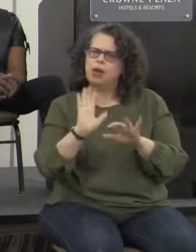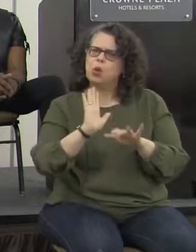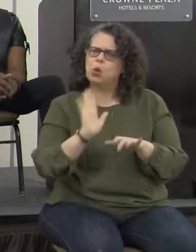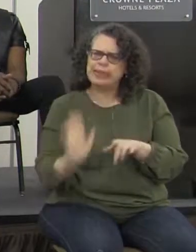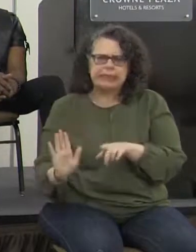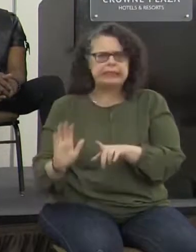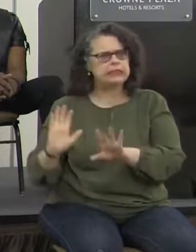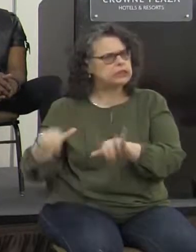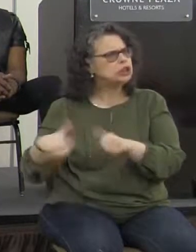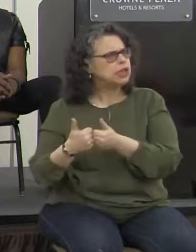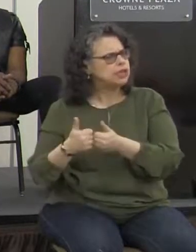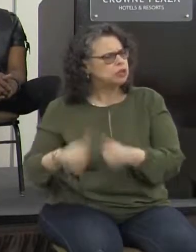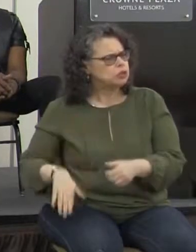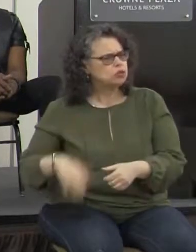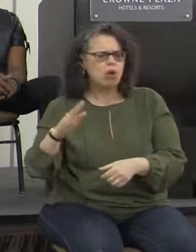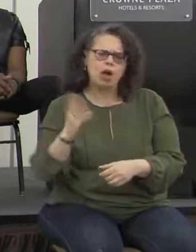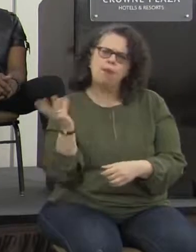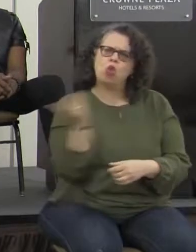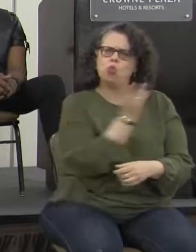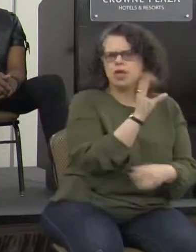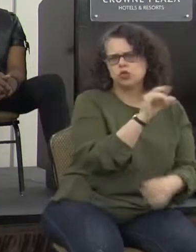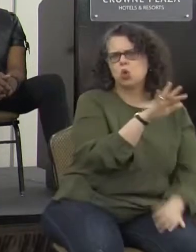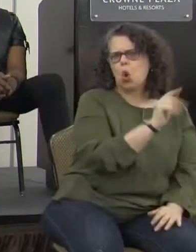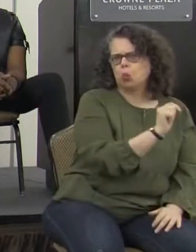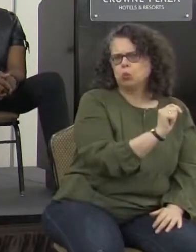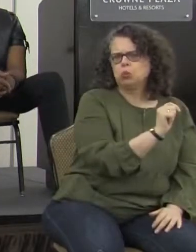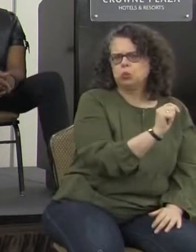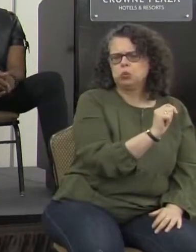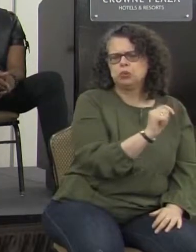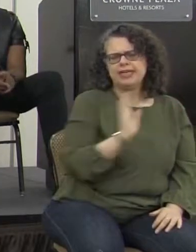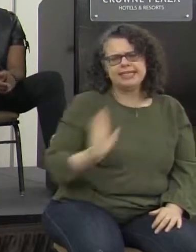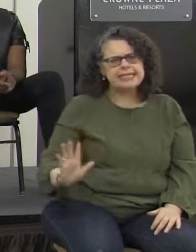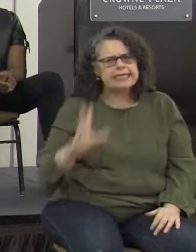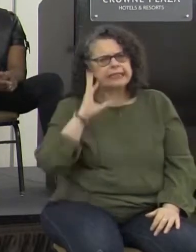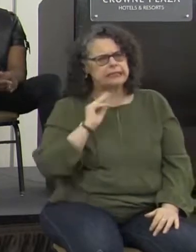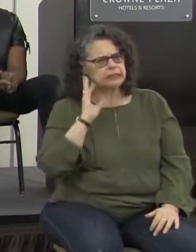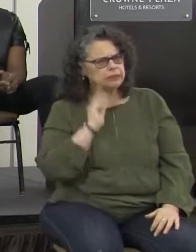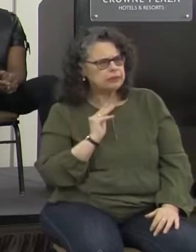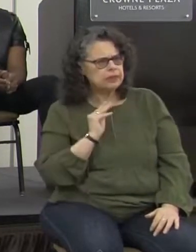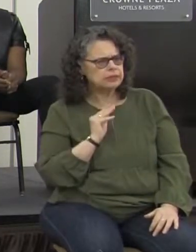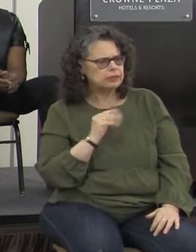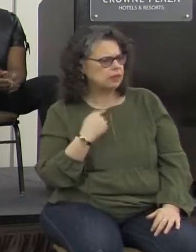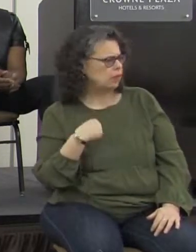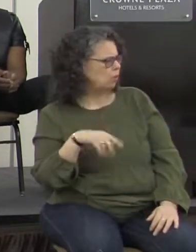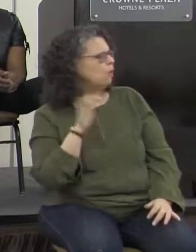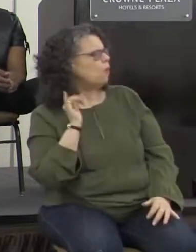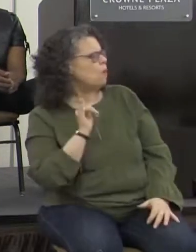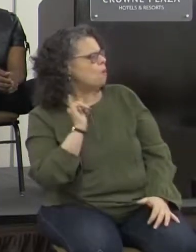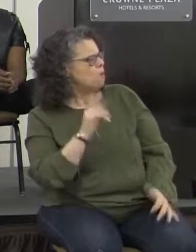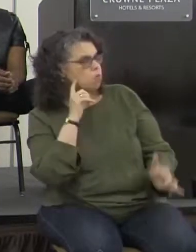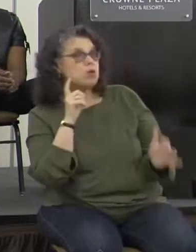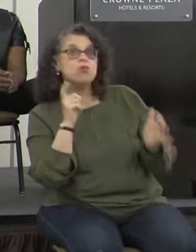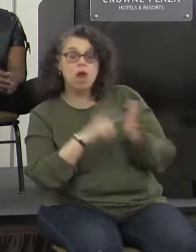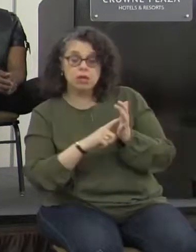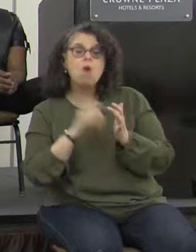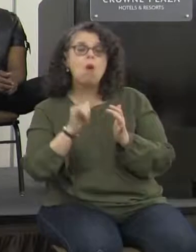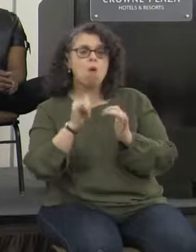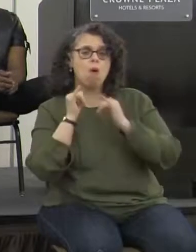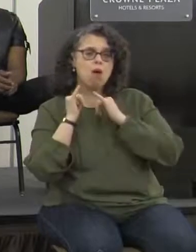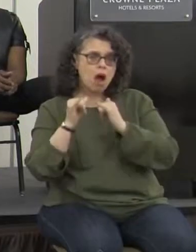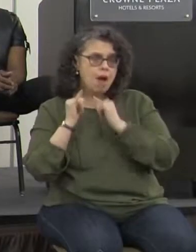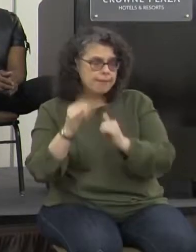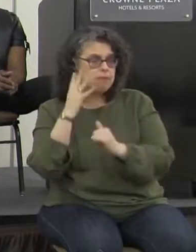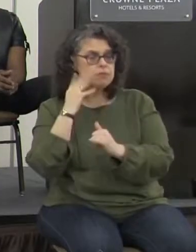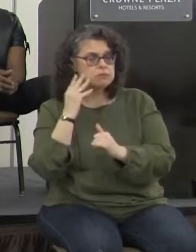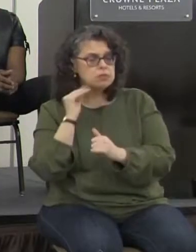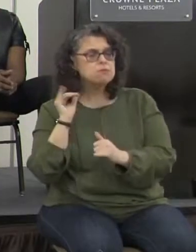that he had growing up on the West Coast and some things that he experienced that we recognized as a commonality and